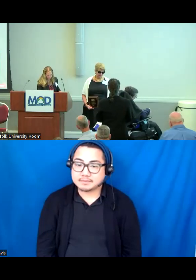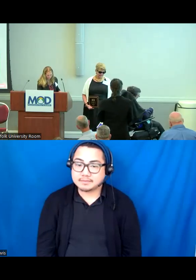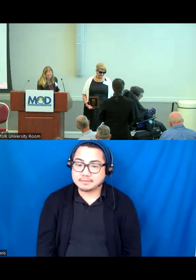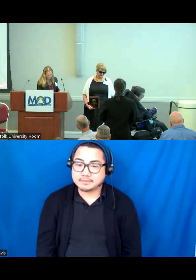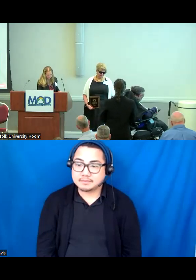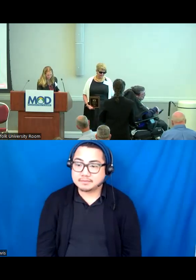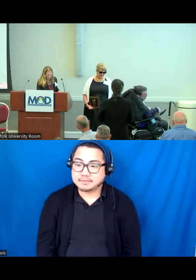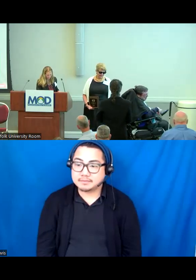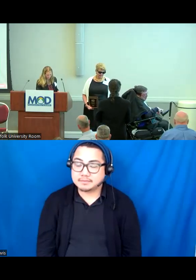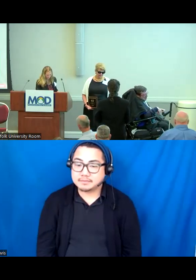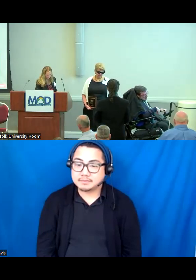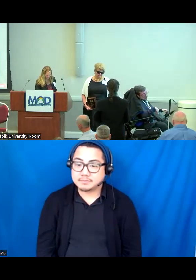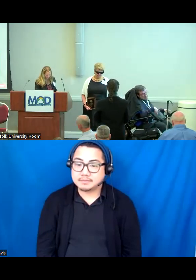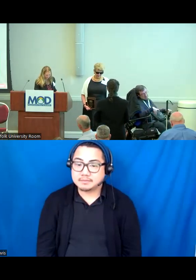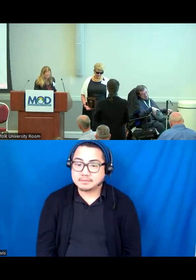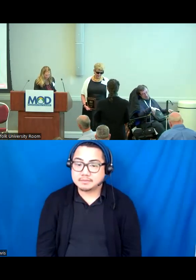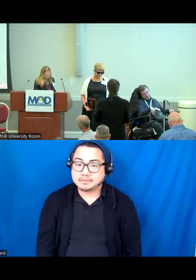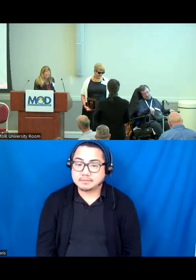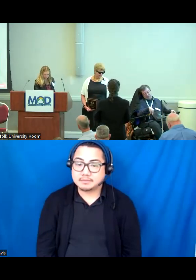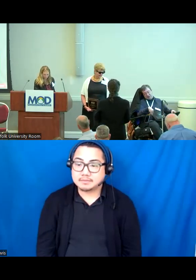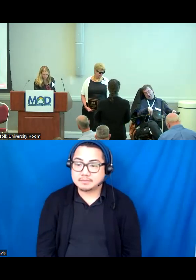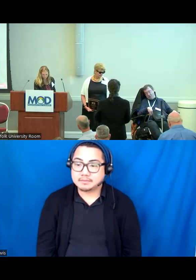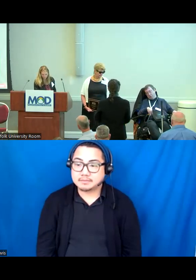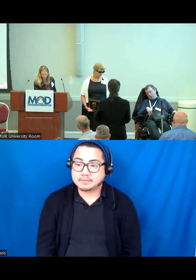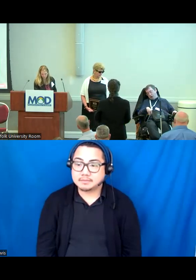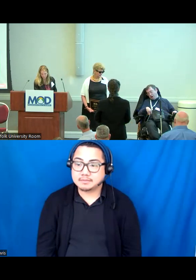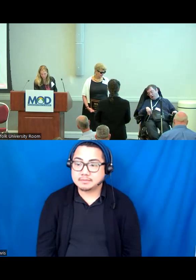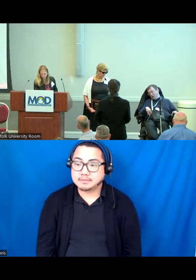Okay. Yeah, make sure I don't hold it.